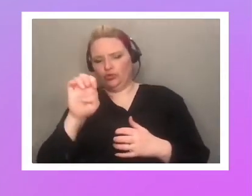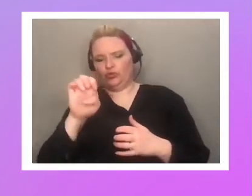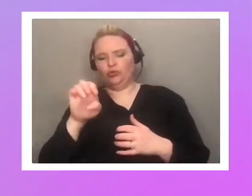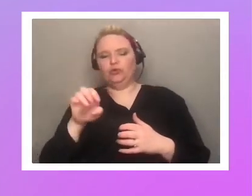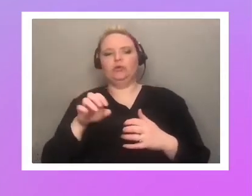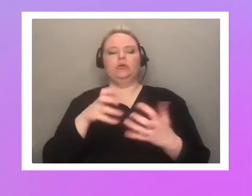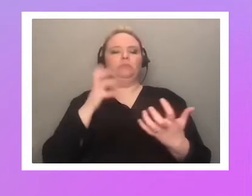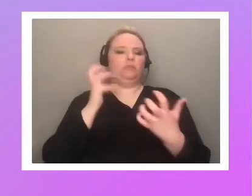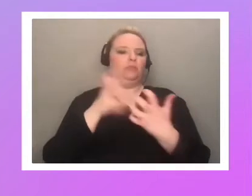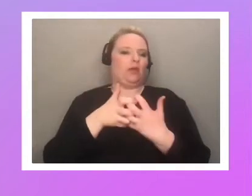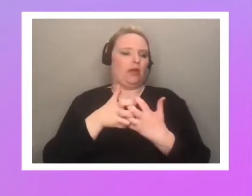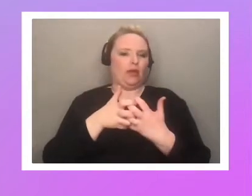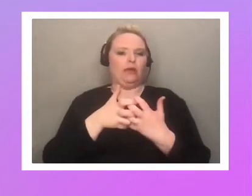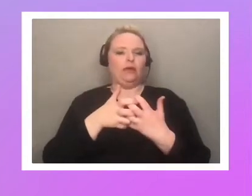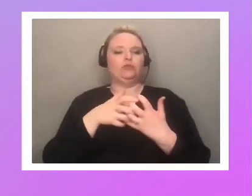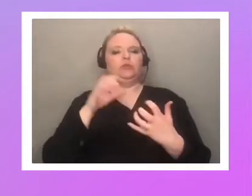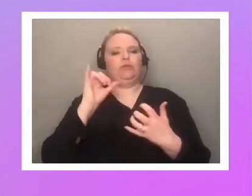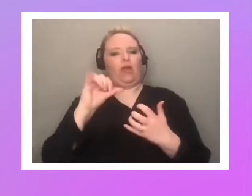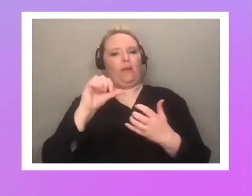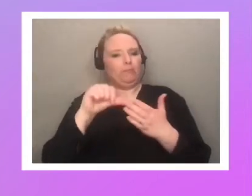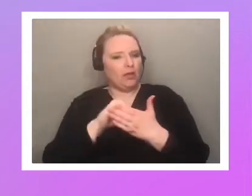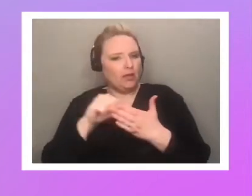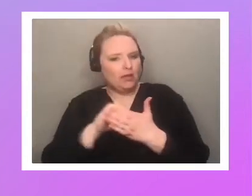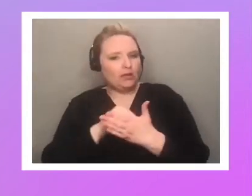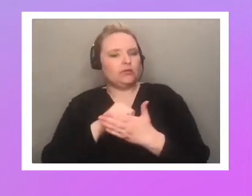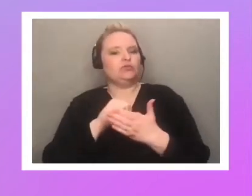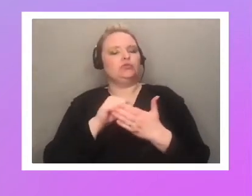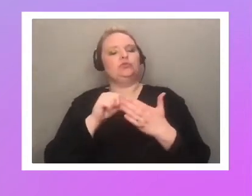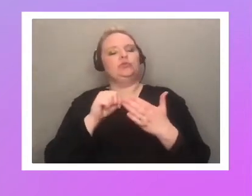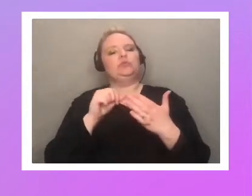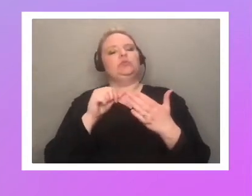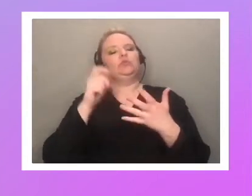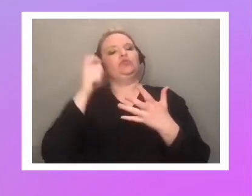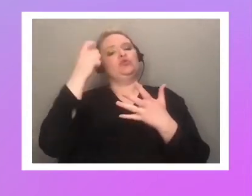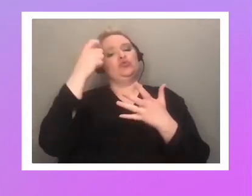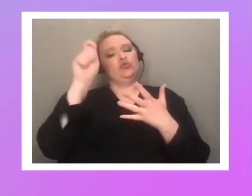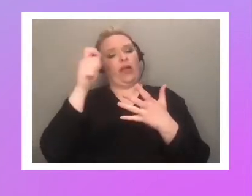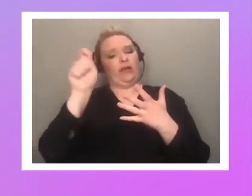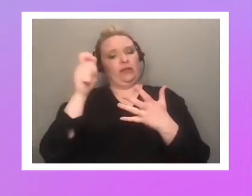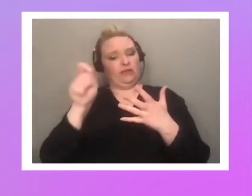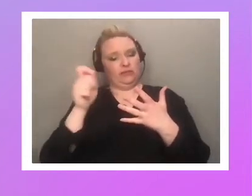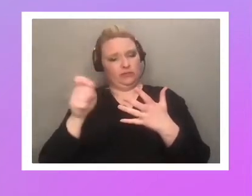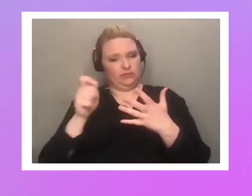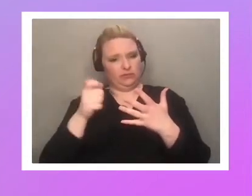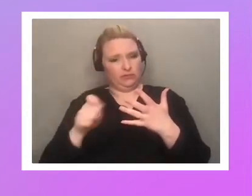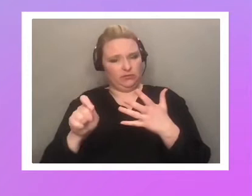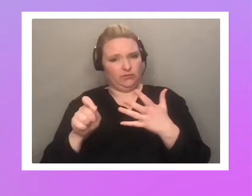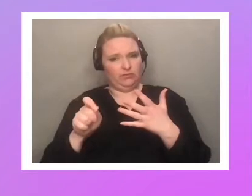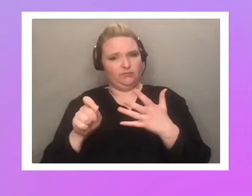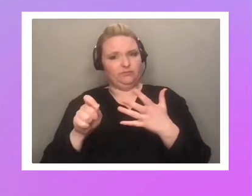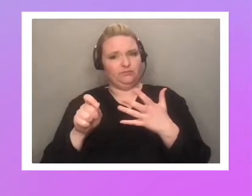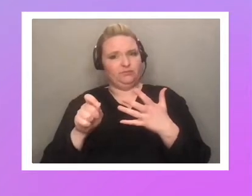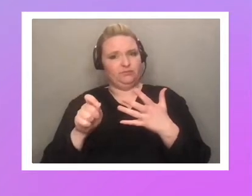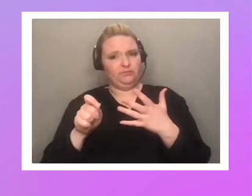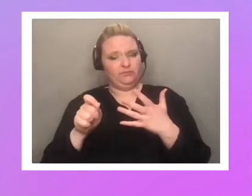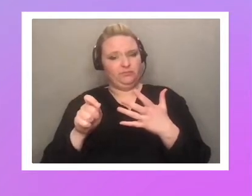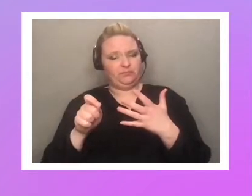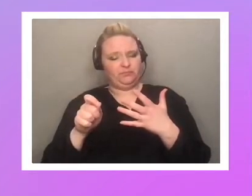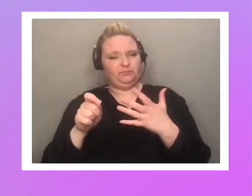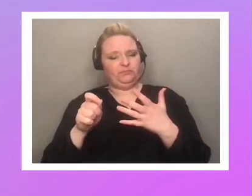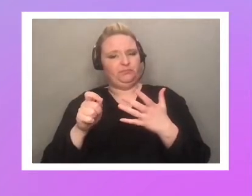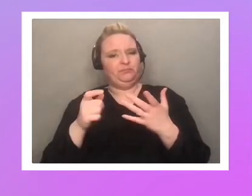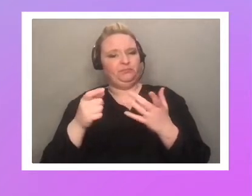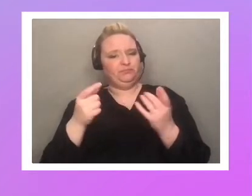particular page of a website. Checklists, really what you would, really want to do is